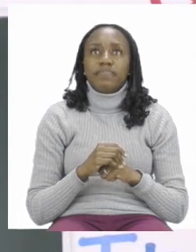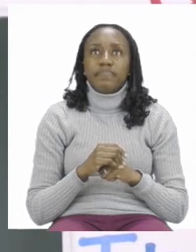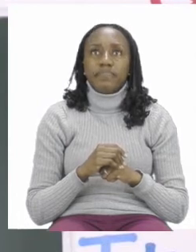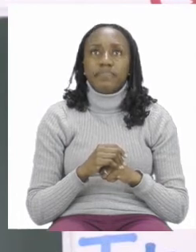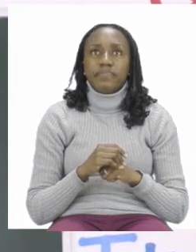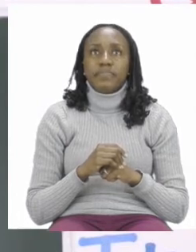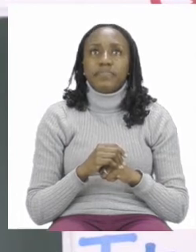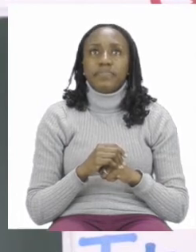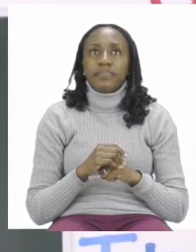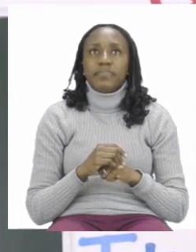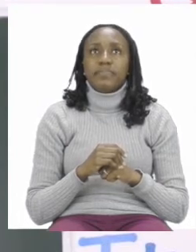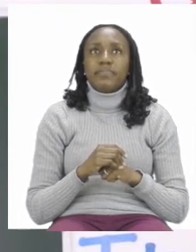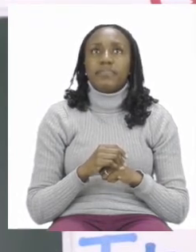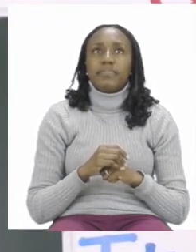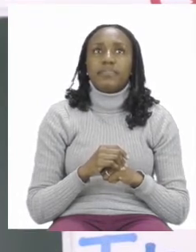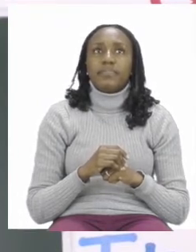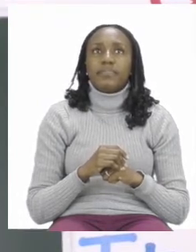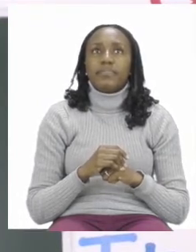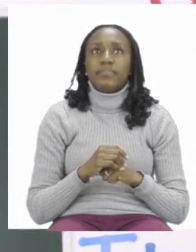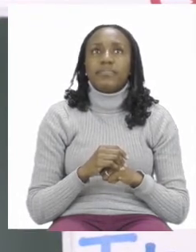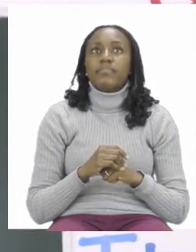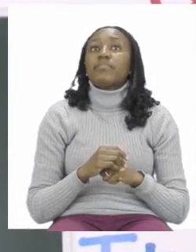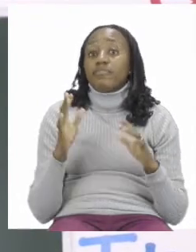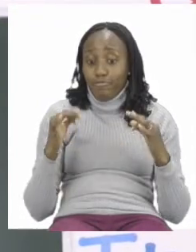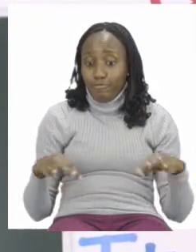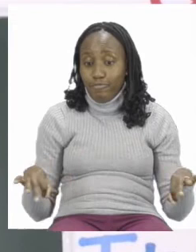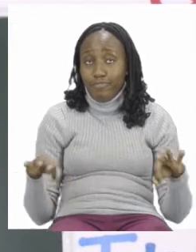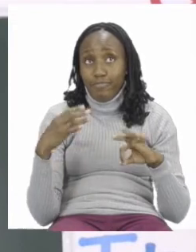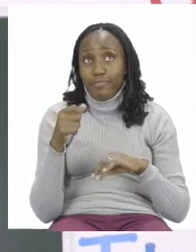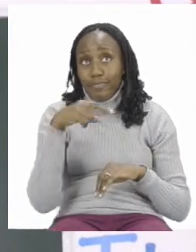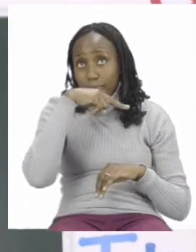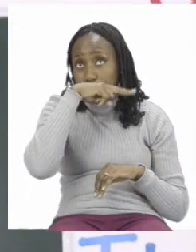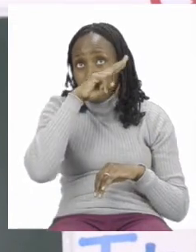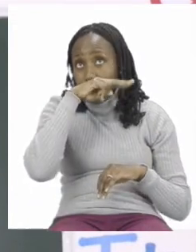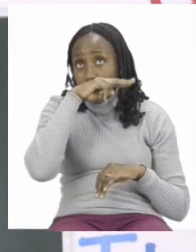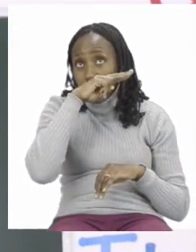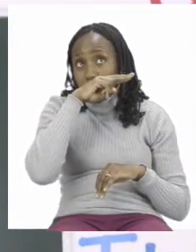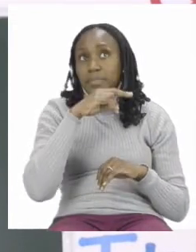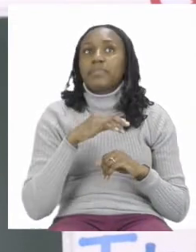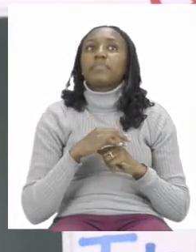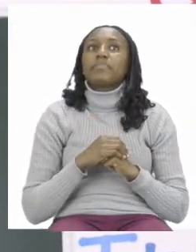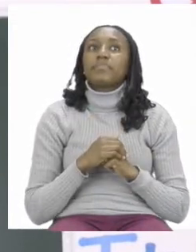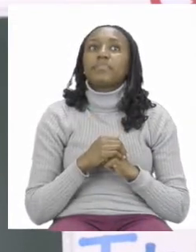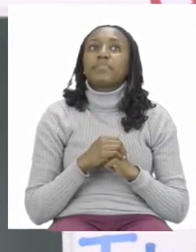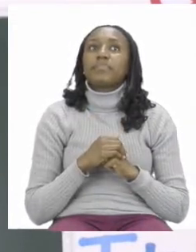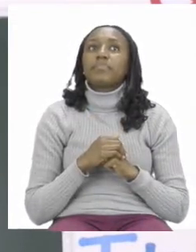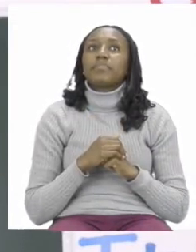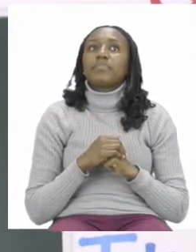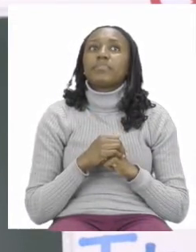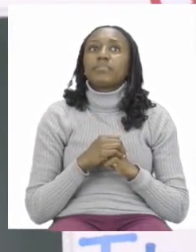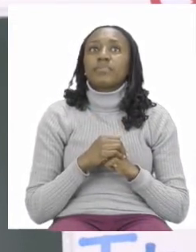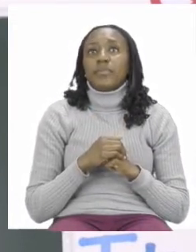farm, E-I-E-I-O. And on that farm he had some ducks, E-I-E-I-O. With a